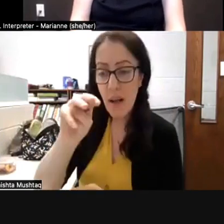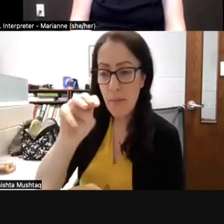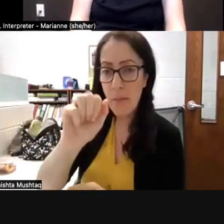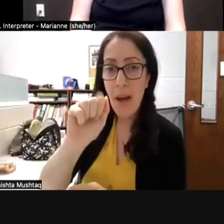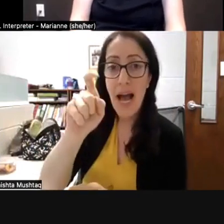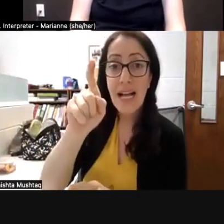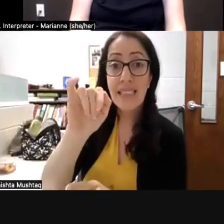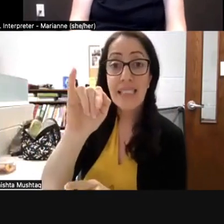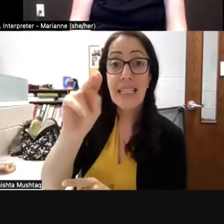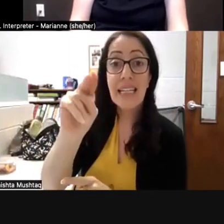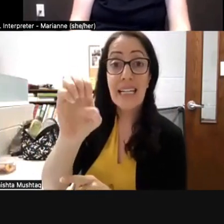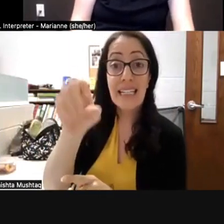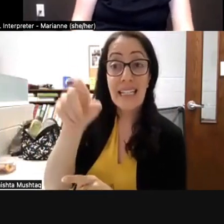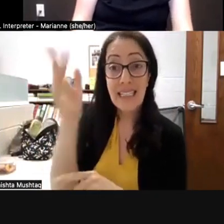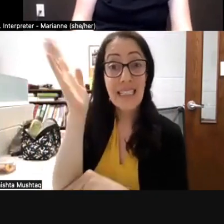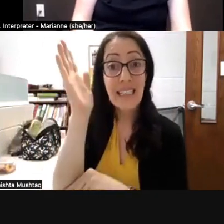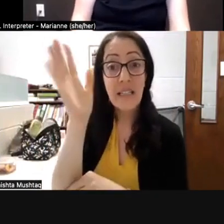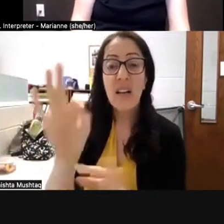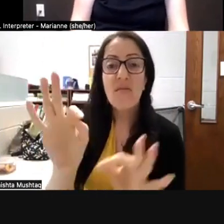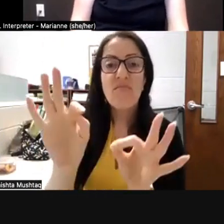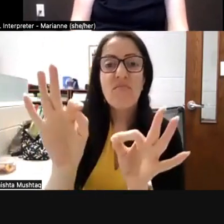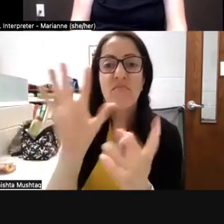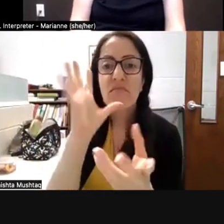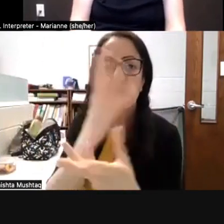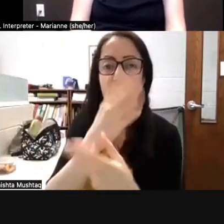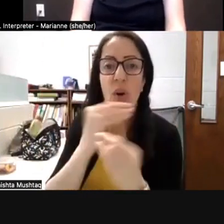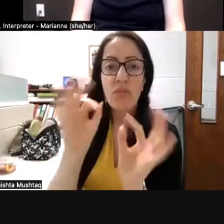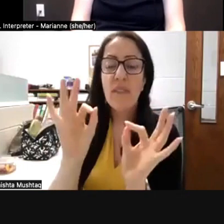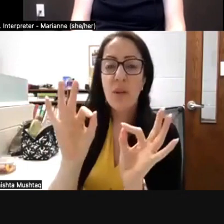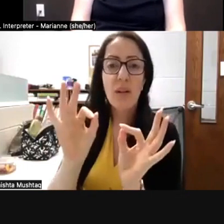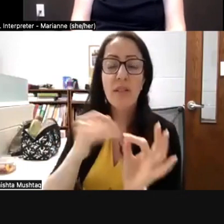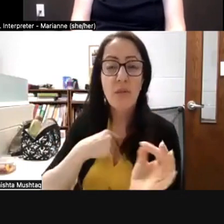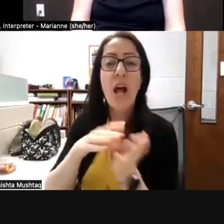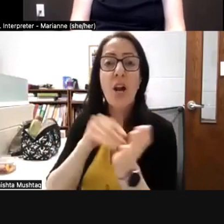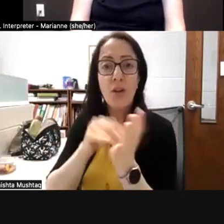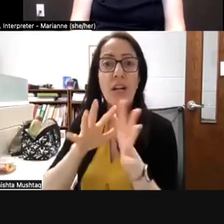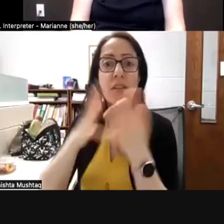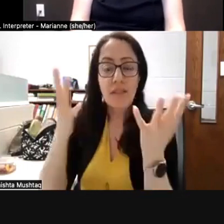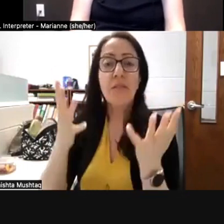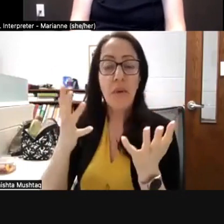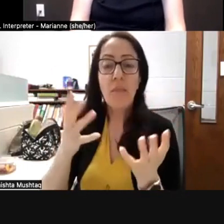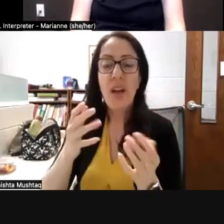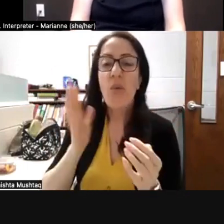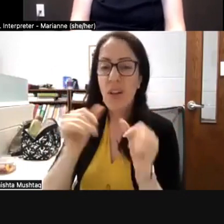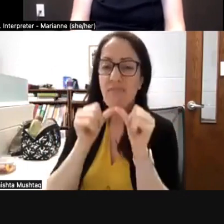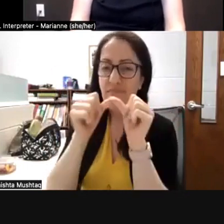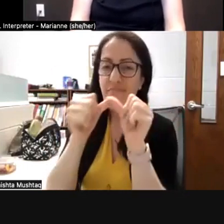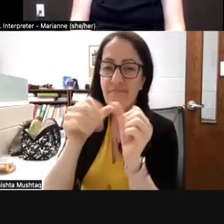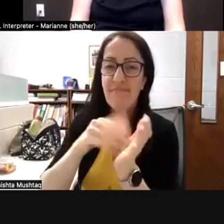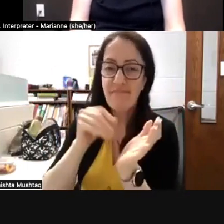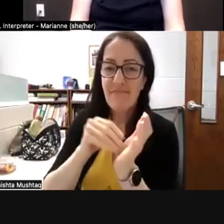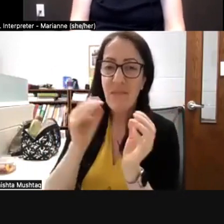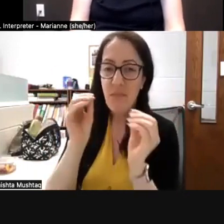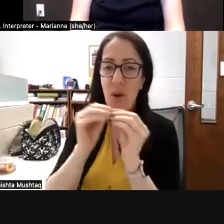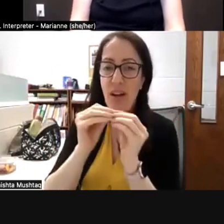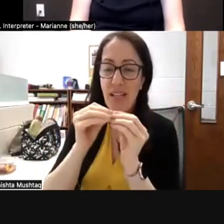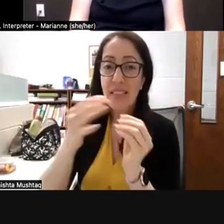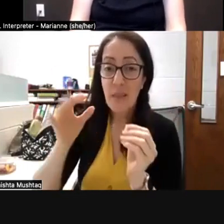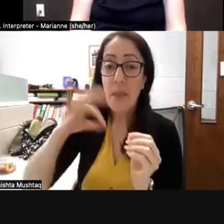it yet, but I noticed that Maxine's presentation was just so informative.